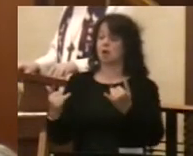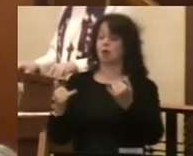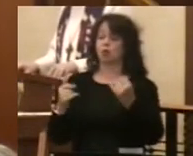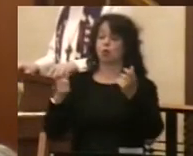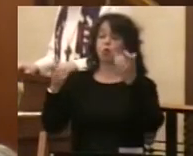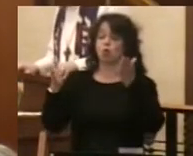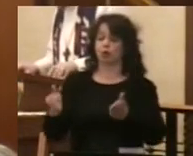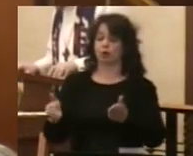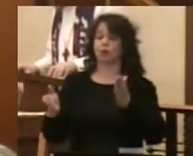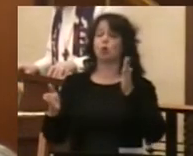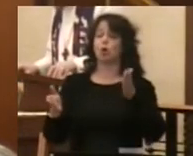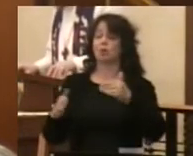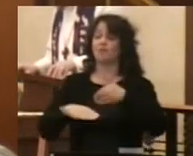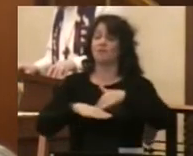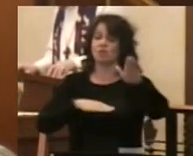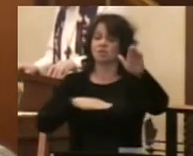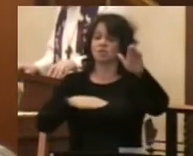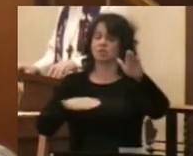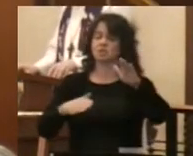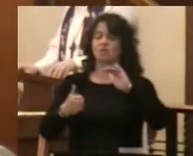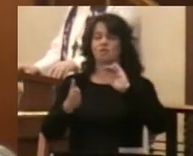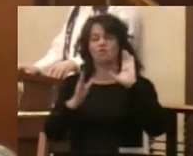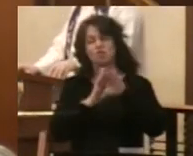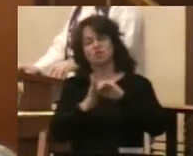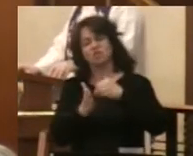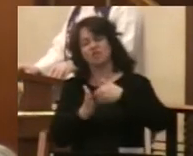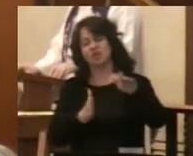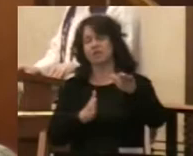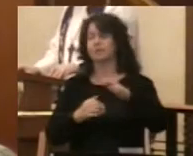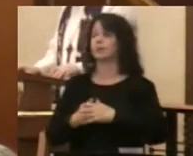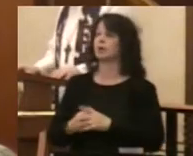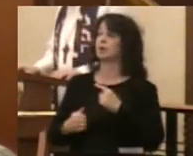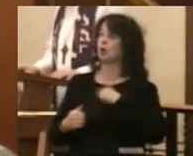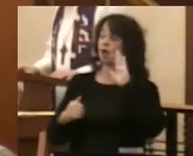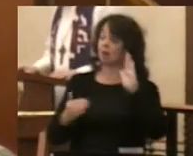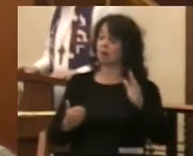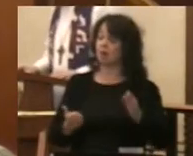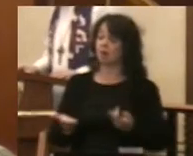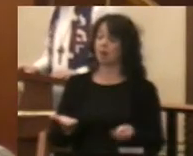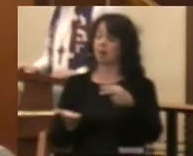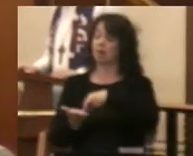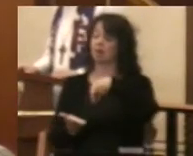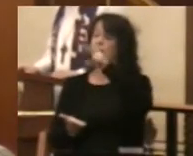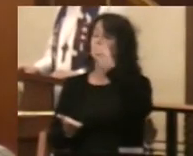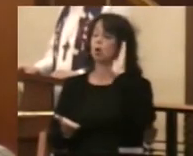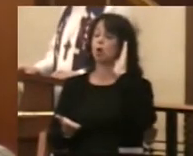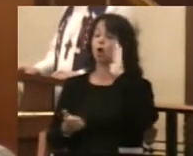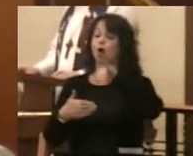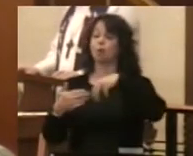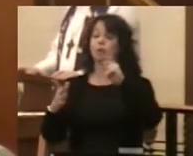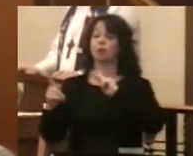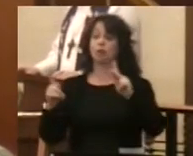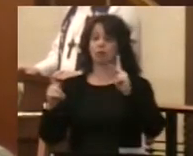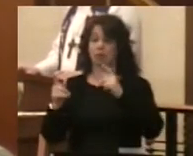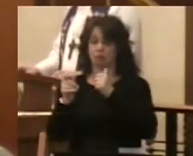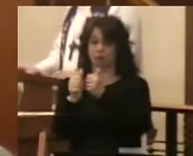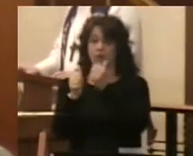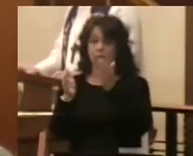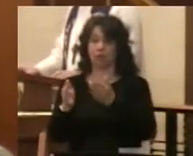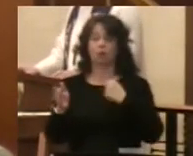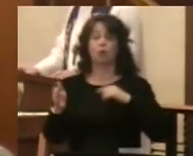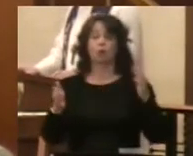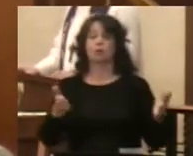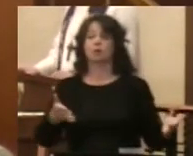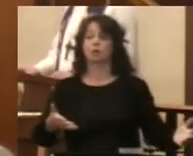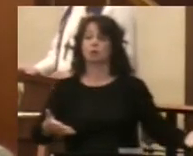this world will be driven out. And I, when I am lifted up from the earth, will draw all people to myself." He said